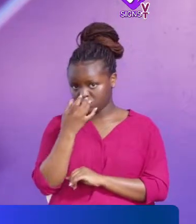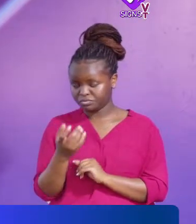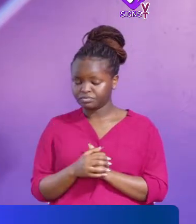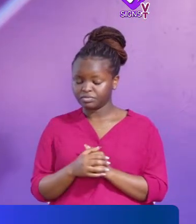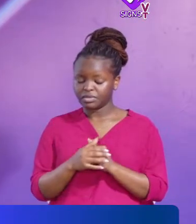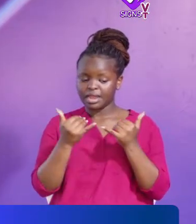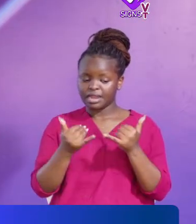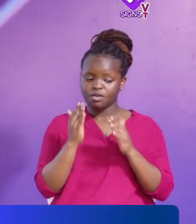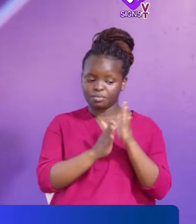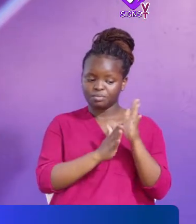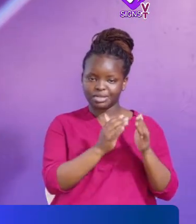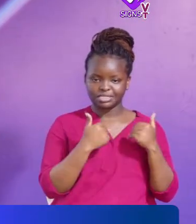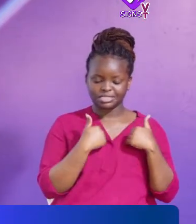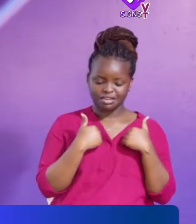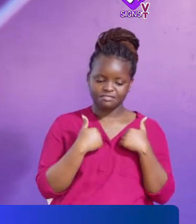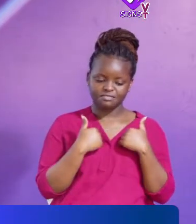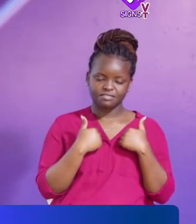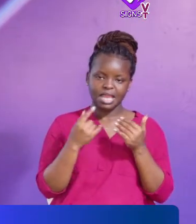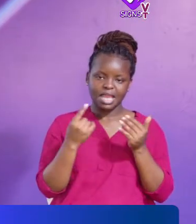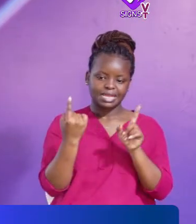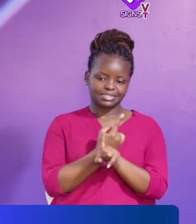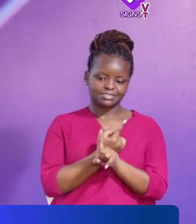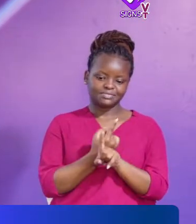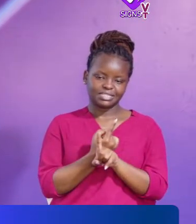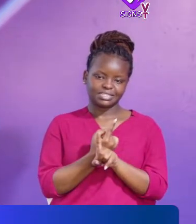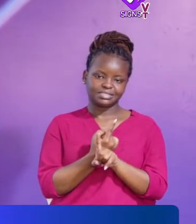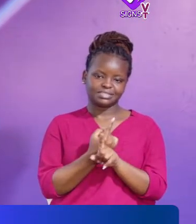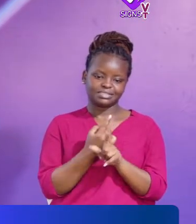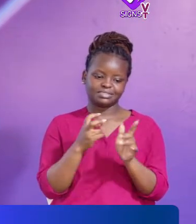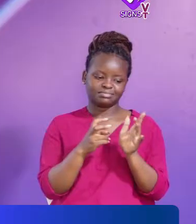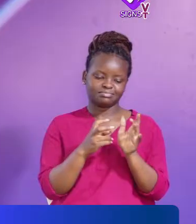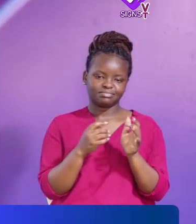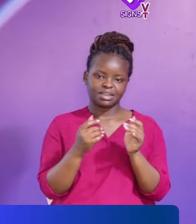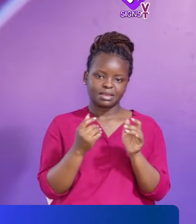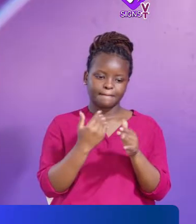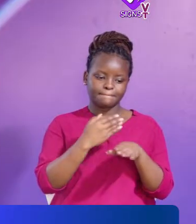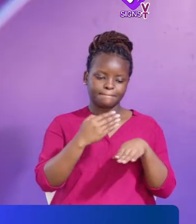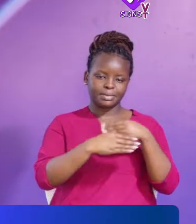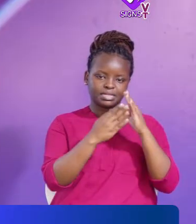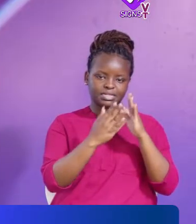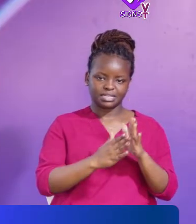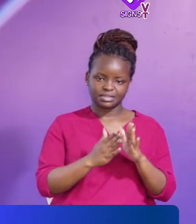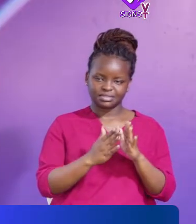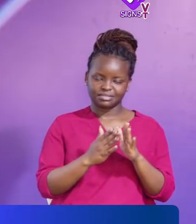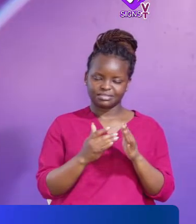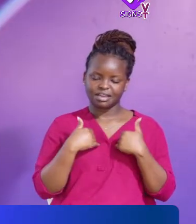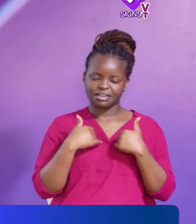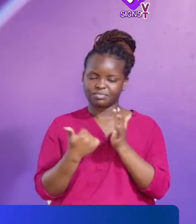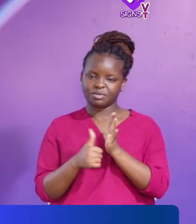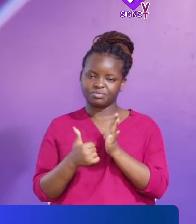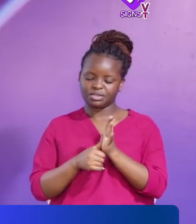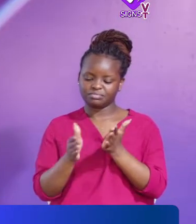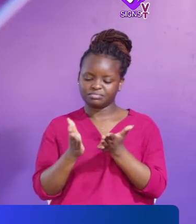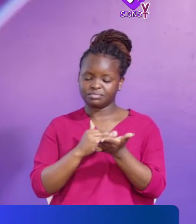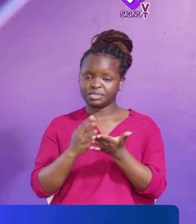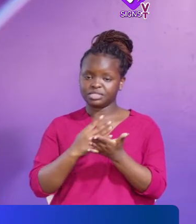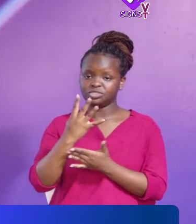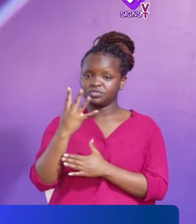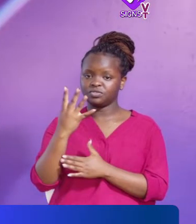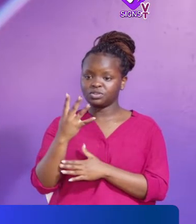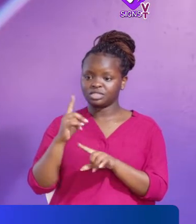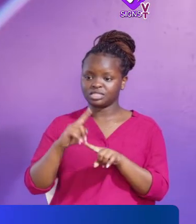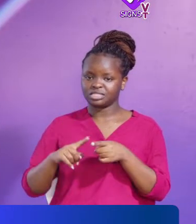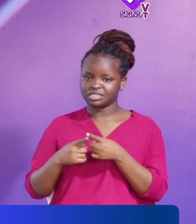a different contractor are raising fresh trouble. This is a story that you'll find on page 4 of the Standard this